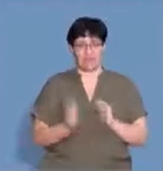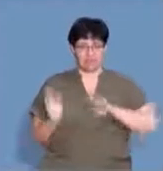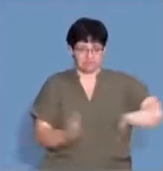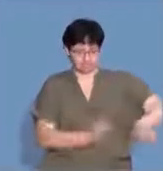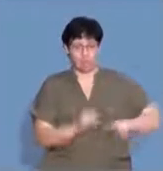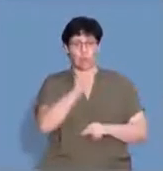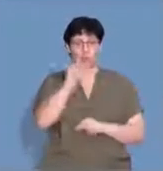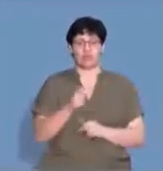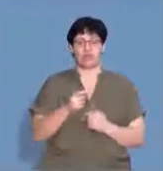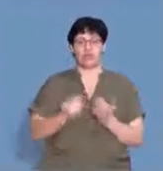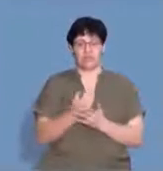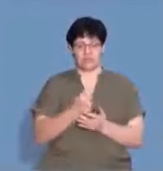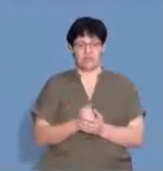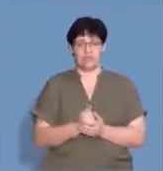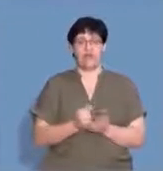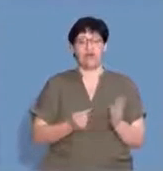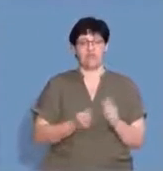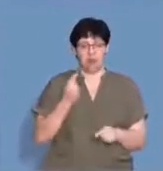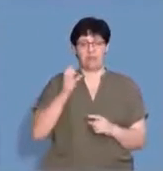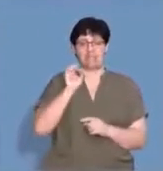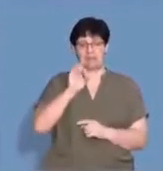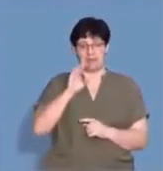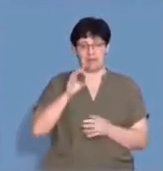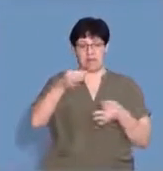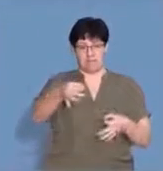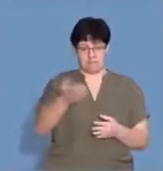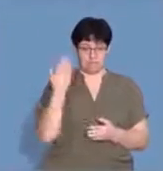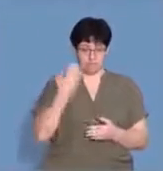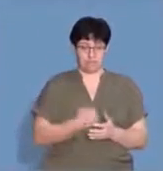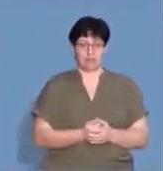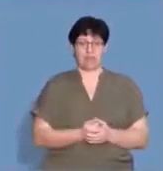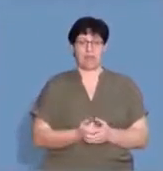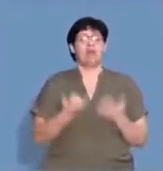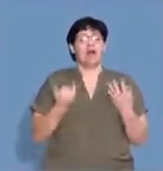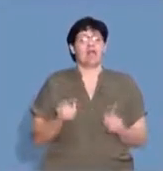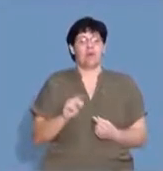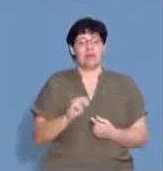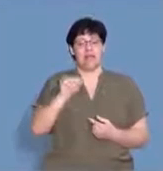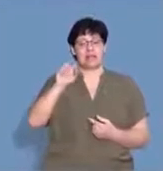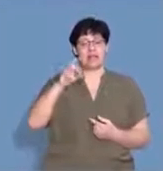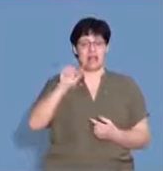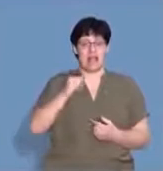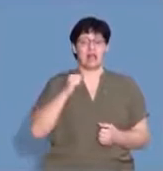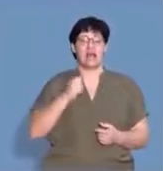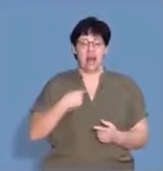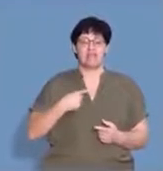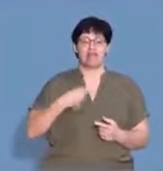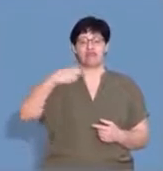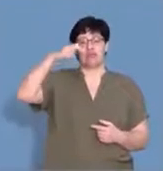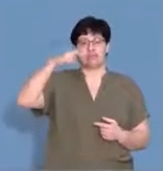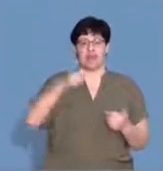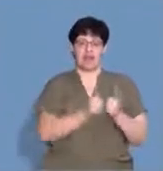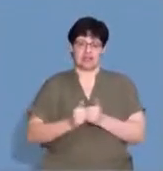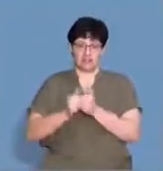next question that we have, also coming from the September paper. So now we've got Andile runs a travel agency and